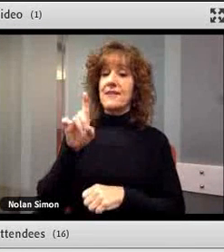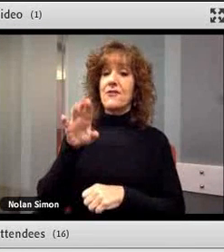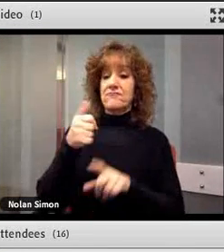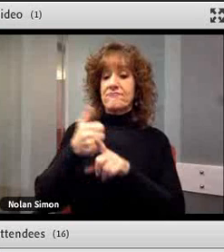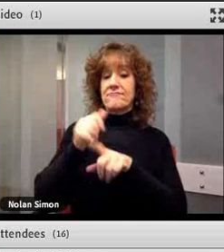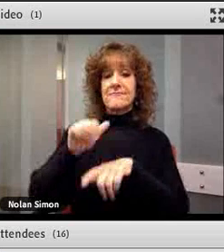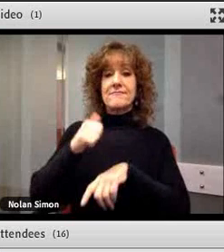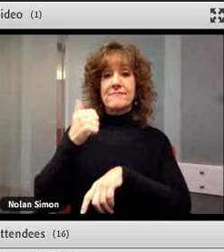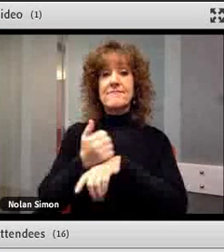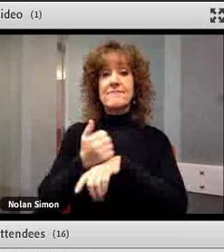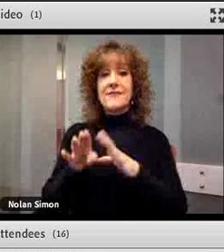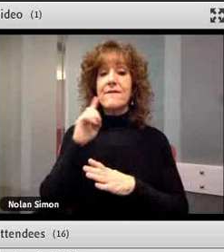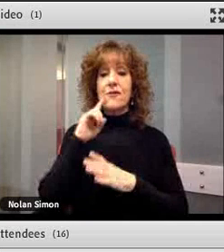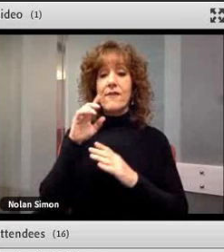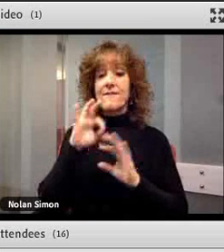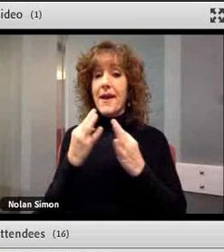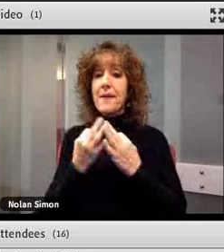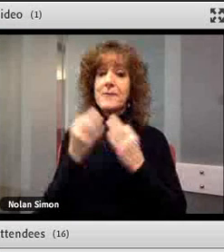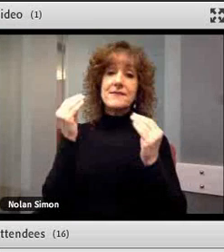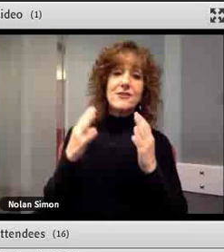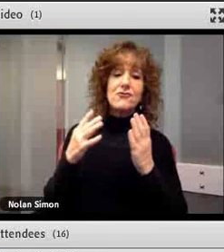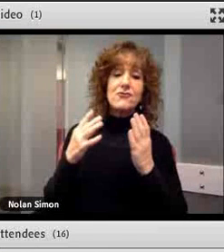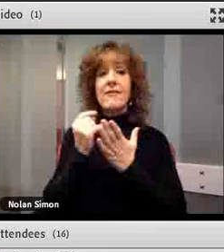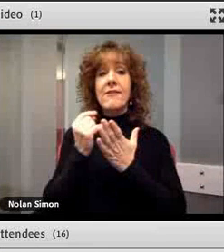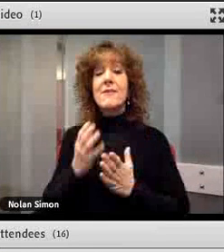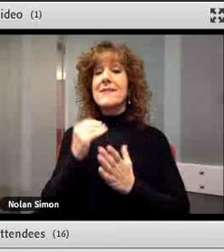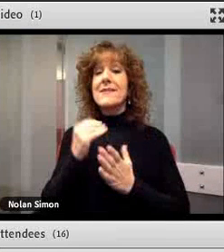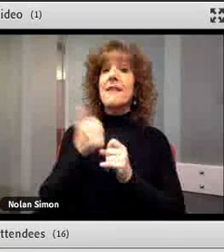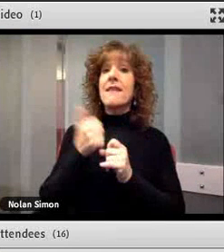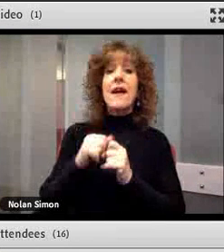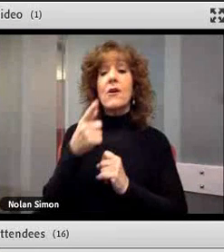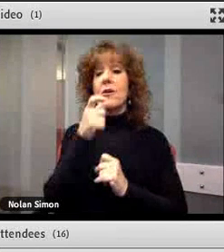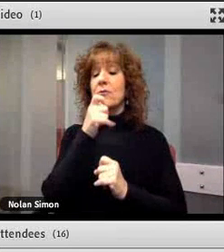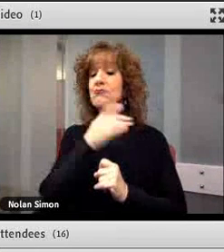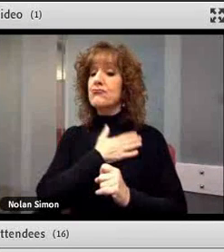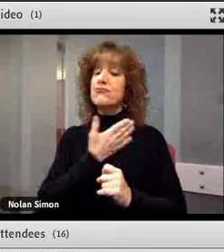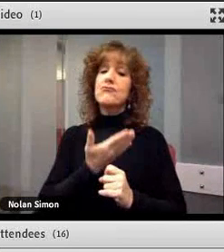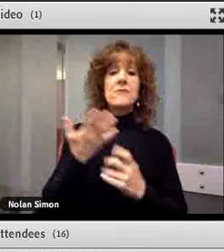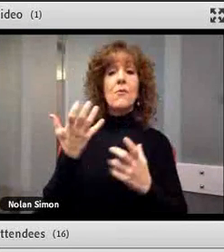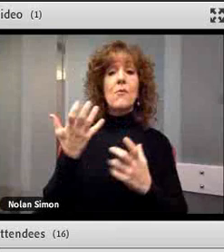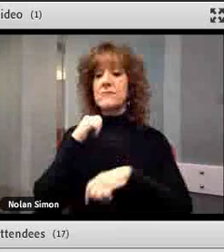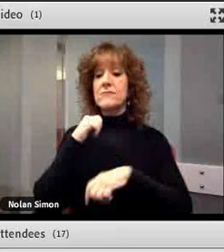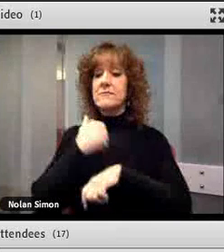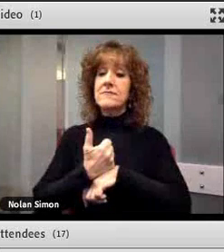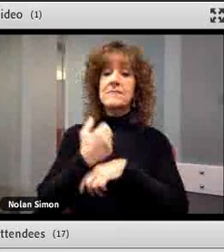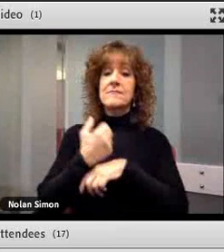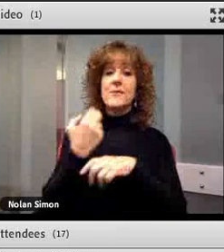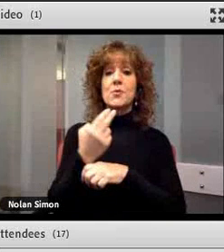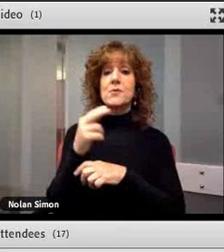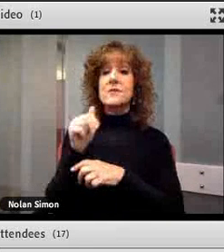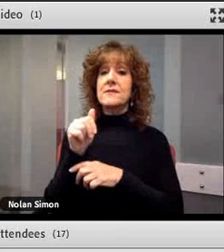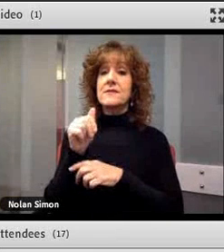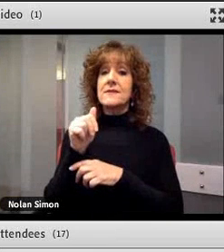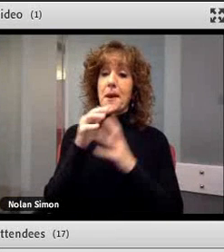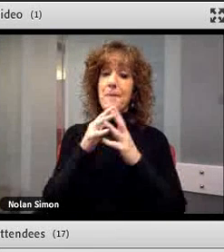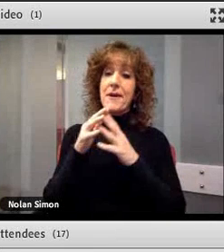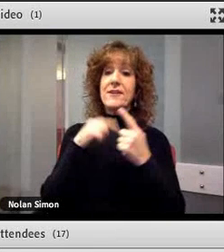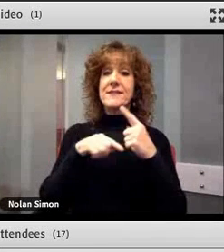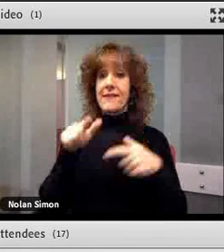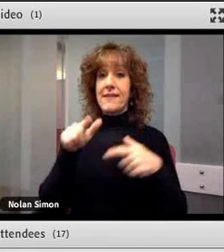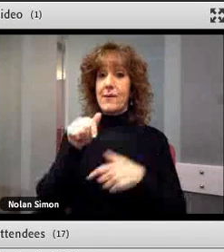IDRT has developed for families, teachers, therapists, and anyone who wants to create and use American